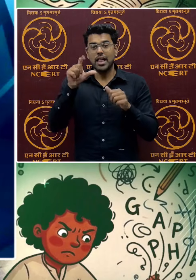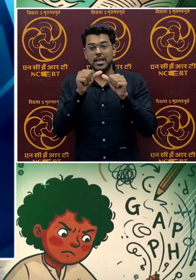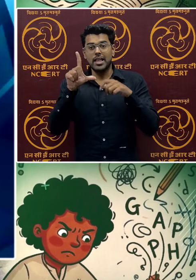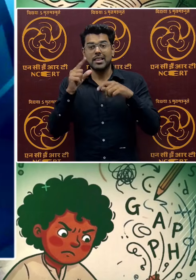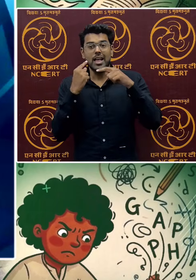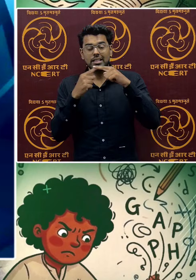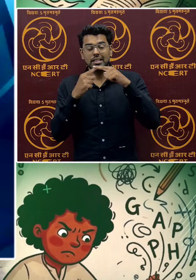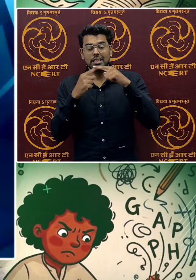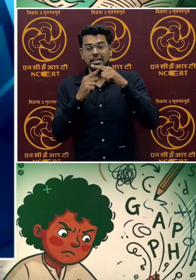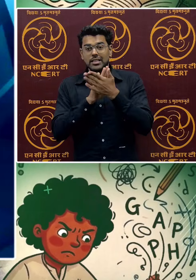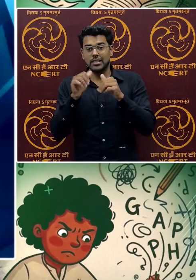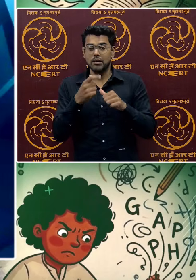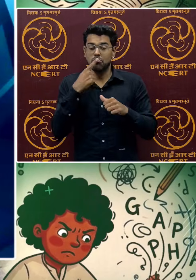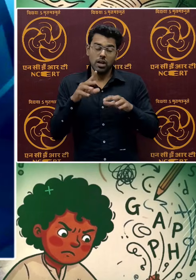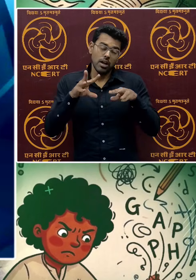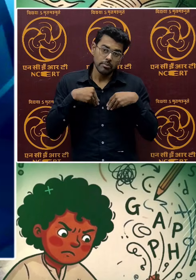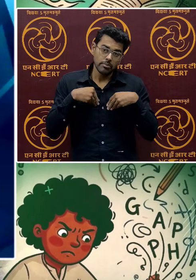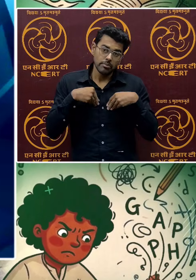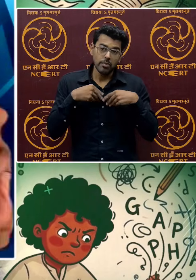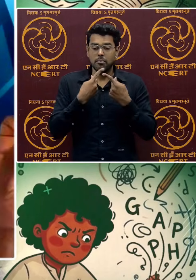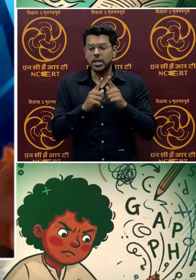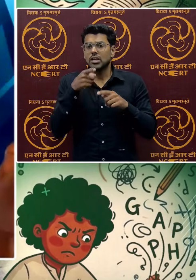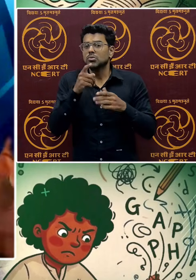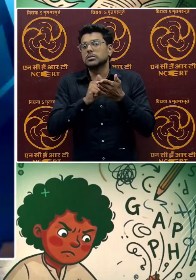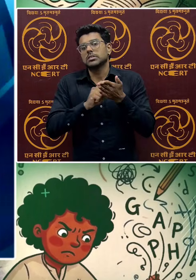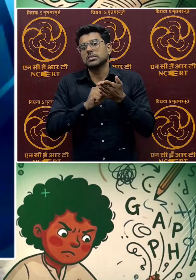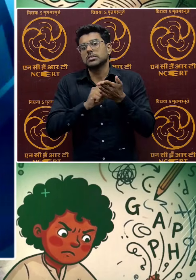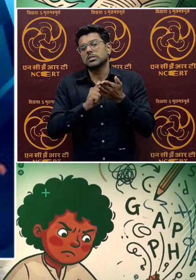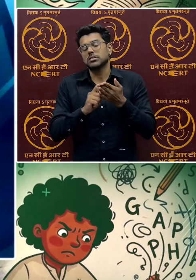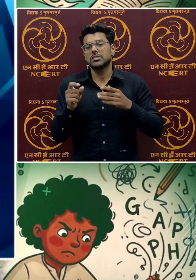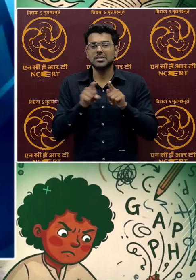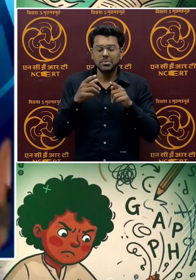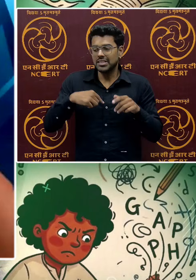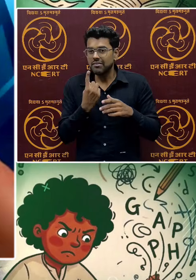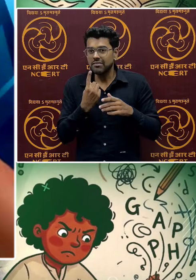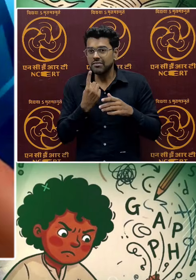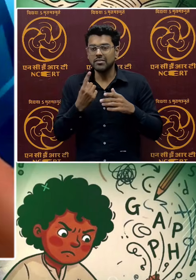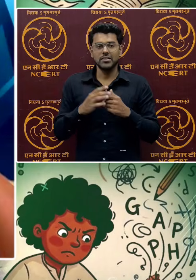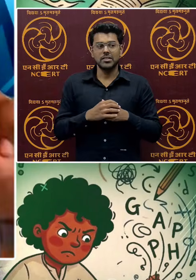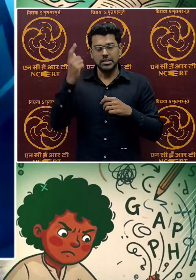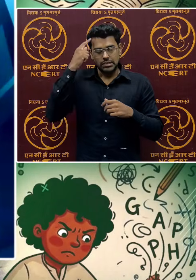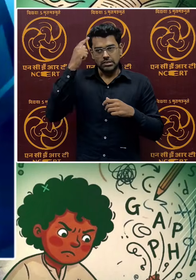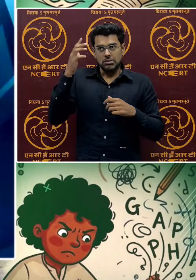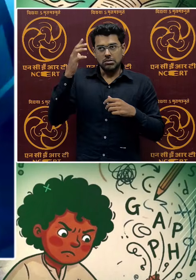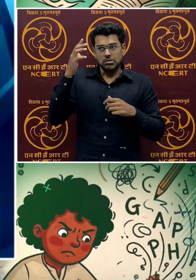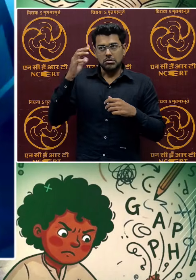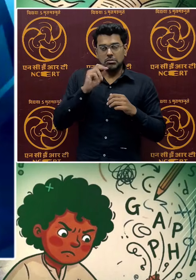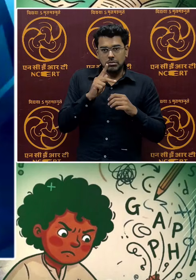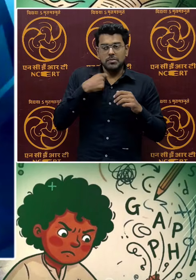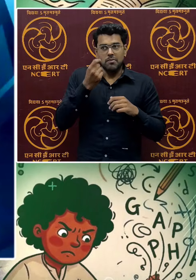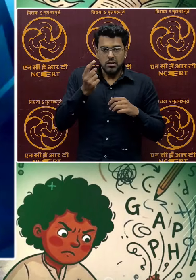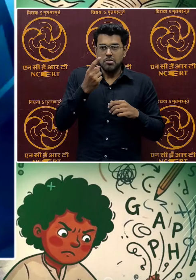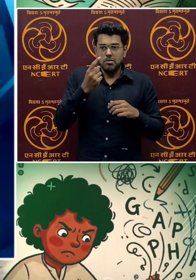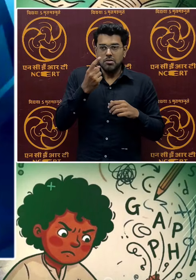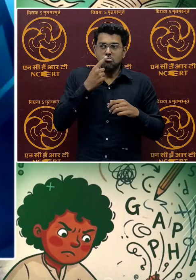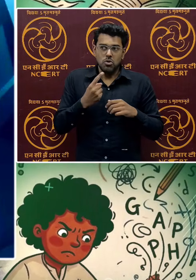school, but you need to write. I kind of that rang in my bell in my head. Okay, my father is also telling to write.